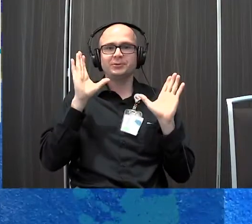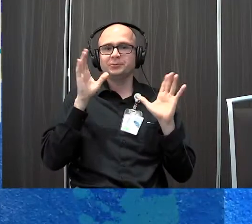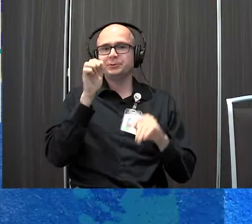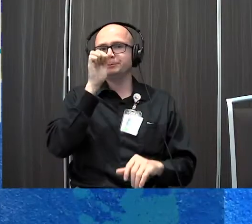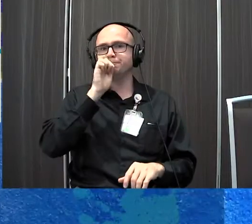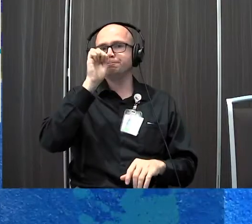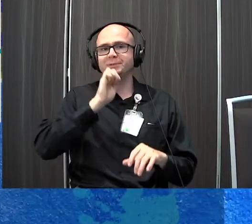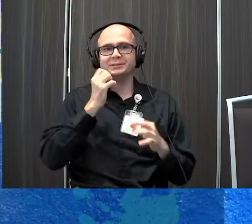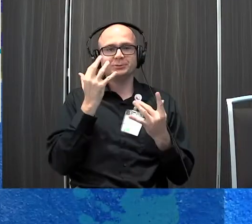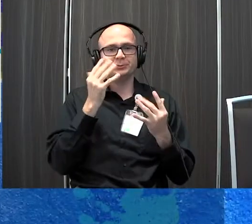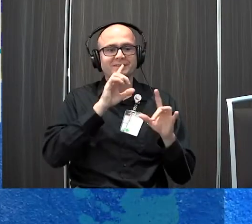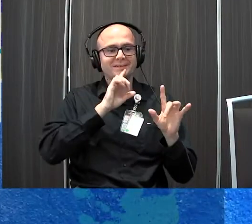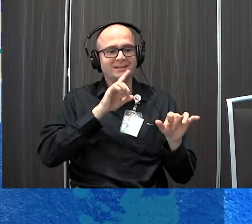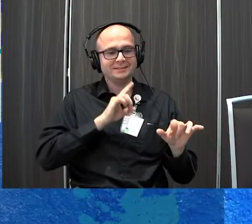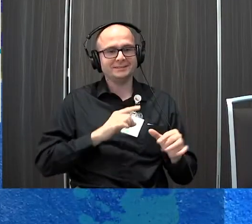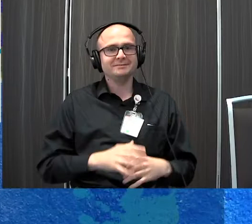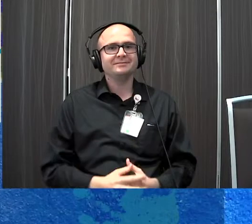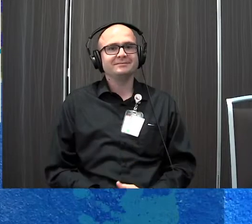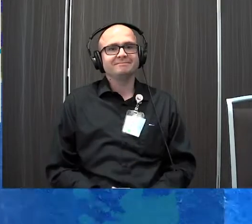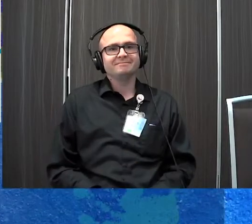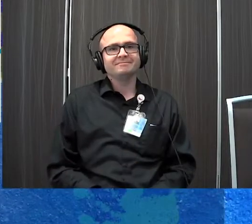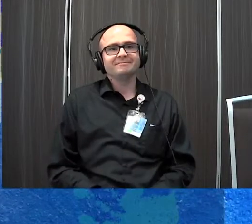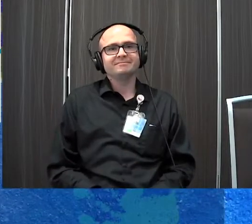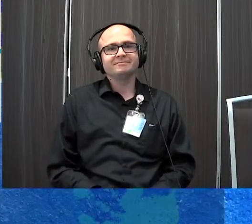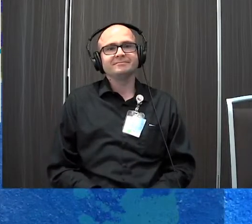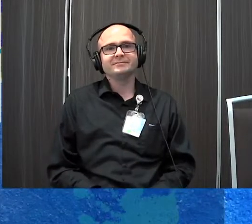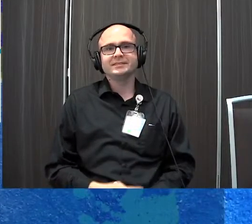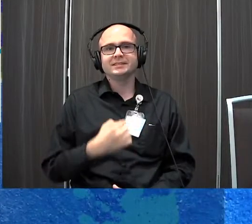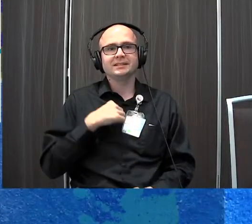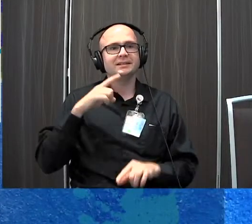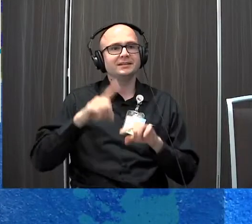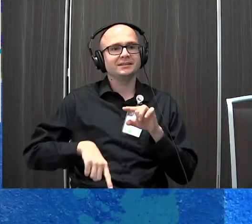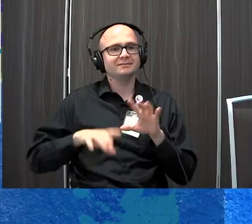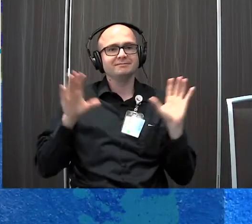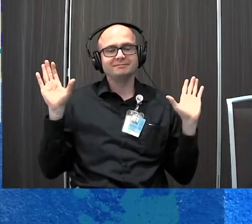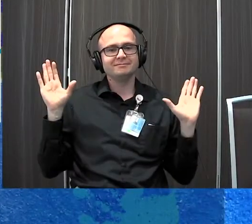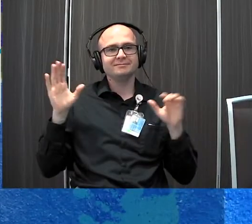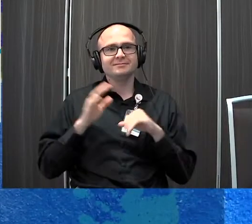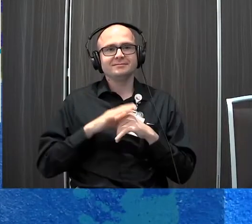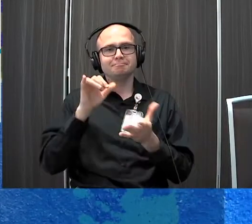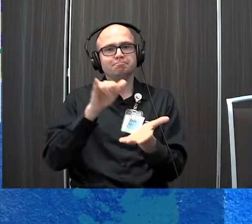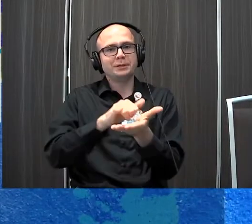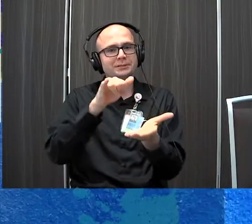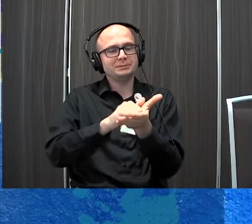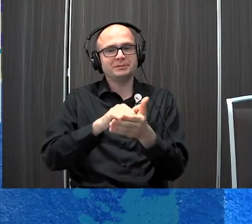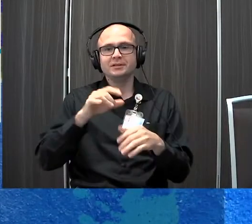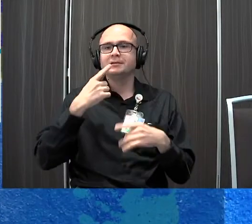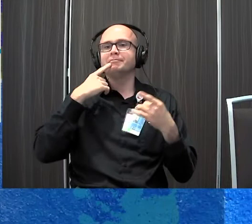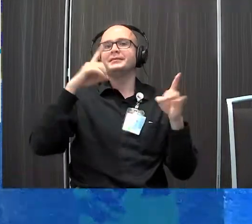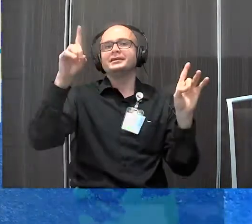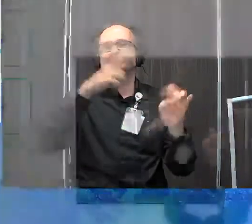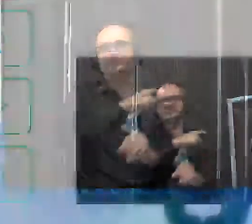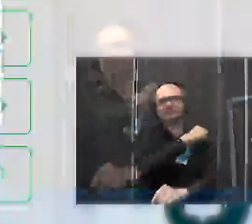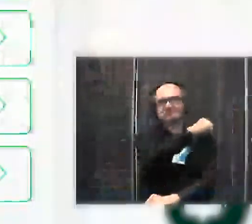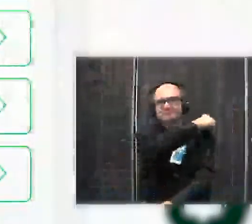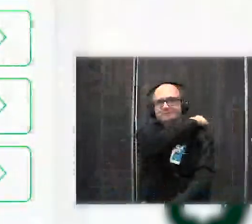patient on. and It's wait for the answers to It's come hard to through. pause. Yep. I couldn't. I found it impossible. There we go. There Thank we you,